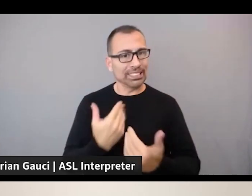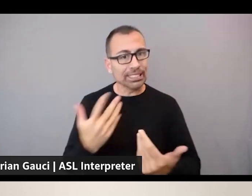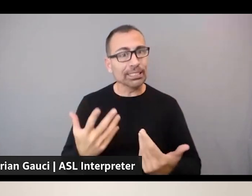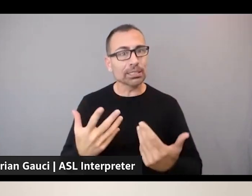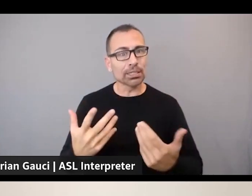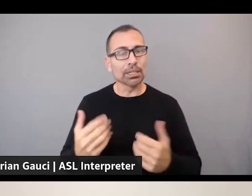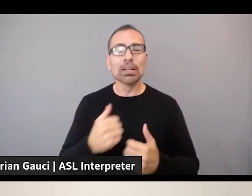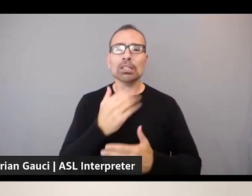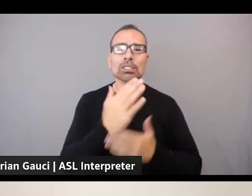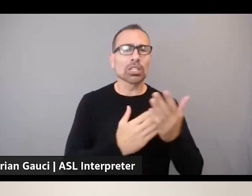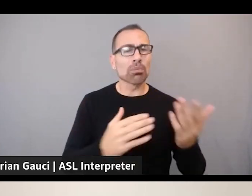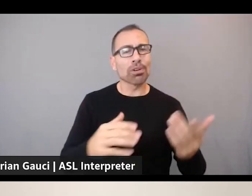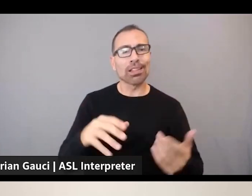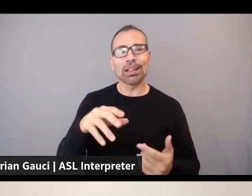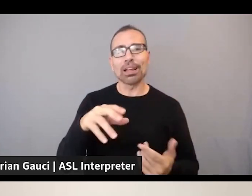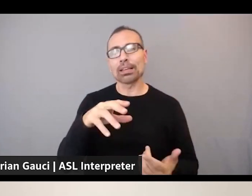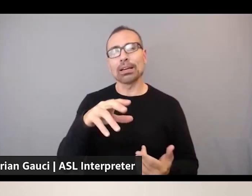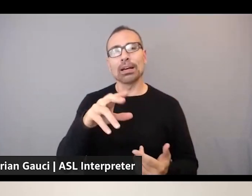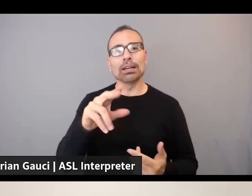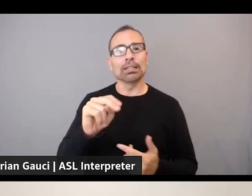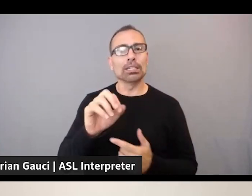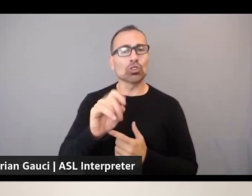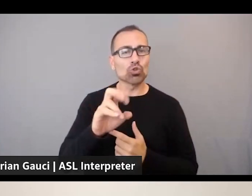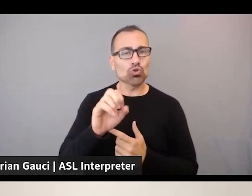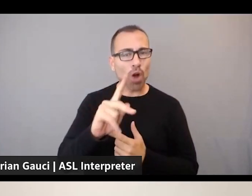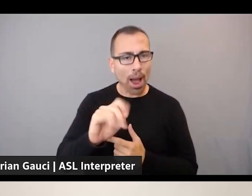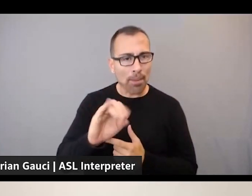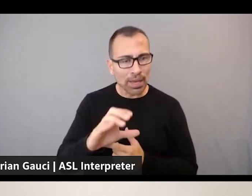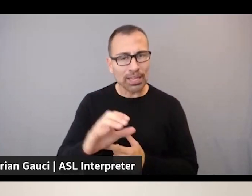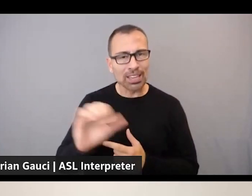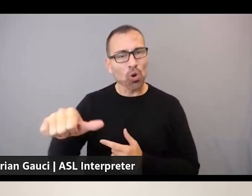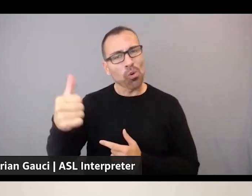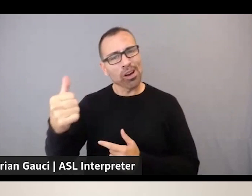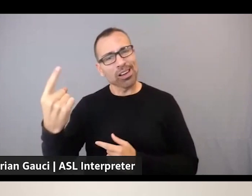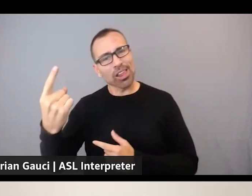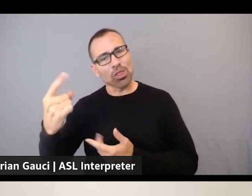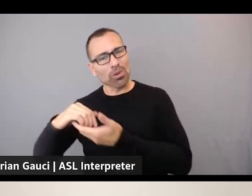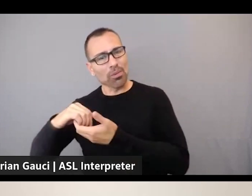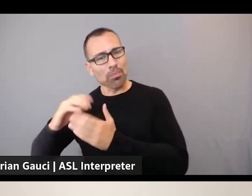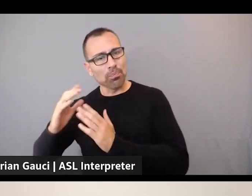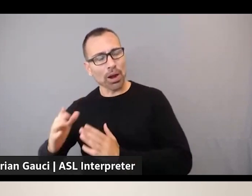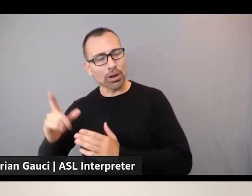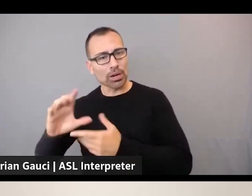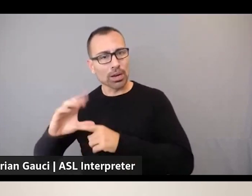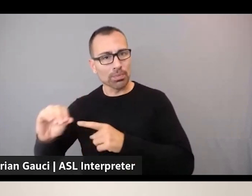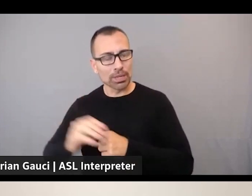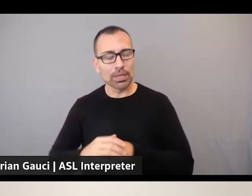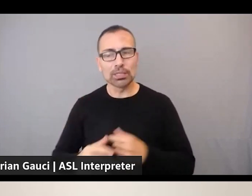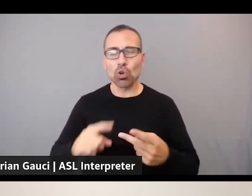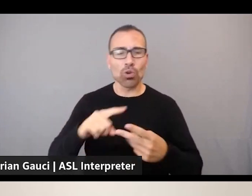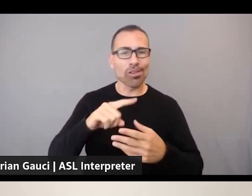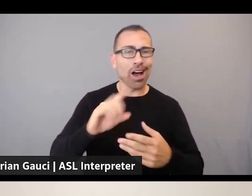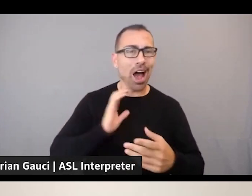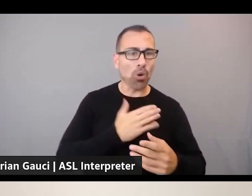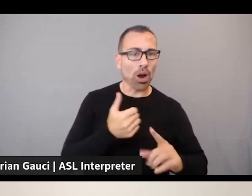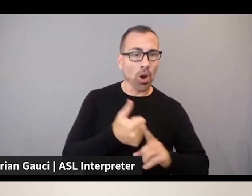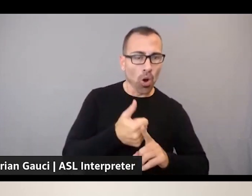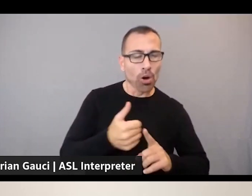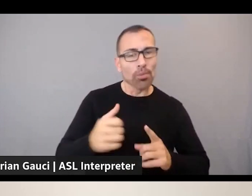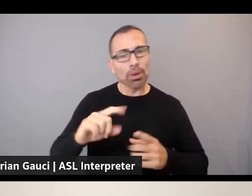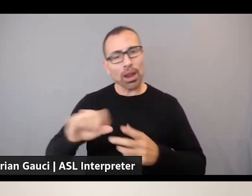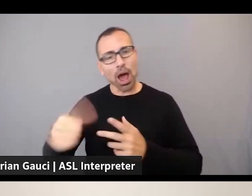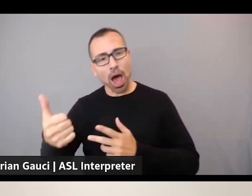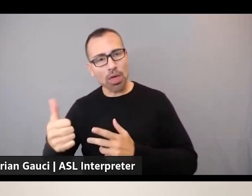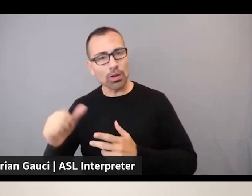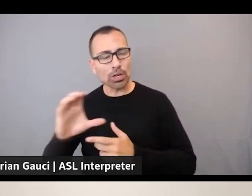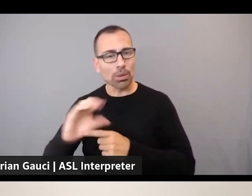We announced a great strategic collaboration with them and back in September as well. And so, customers are able to access these models